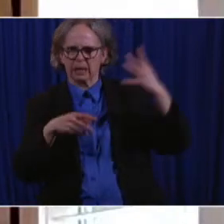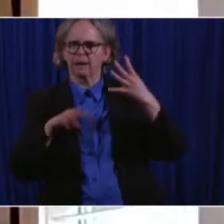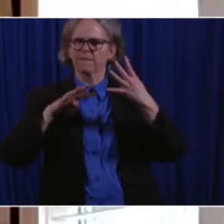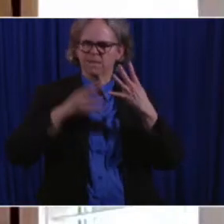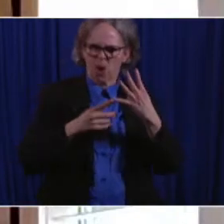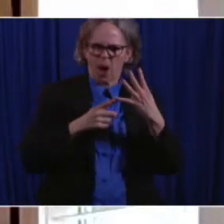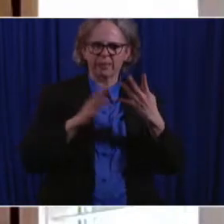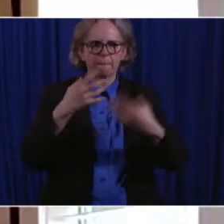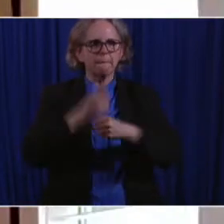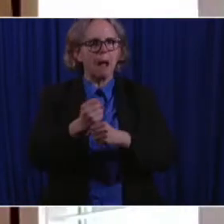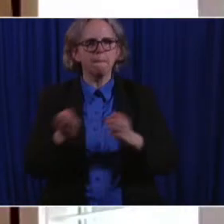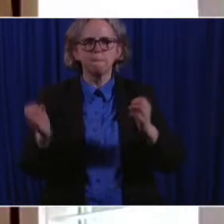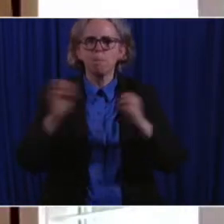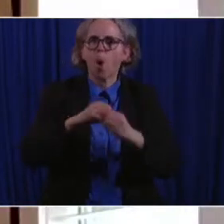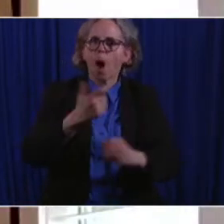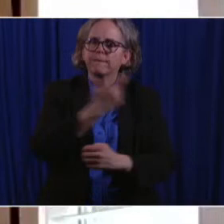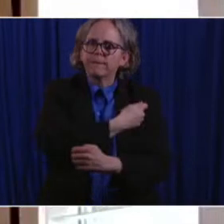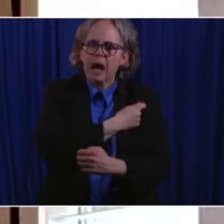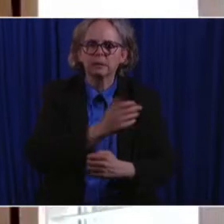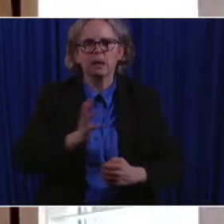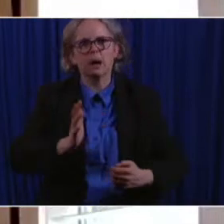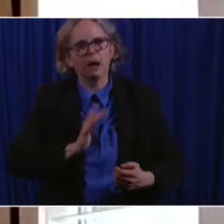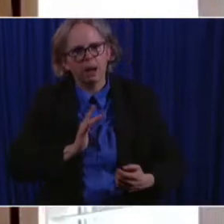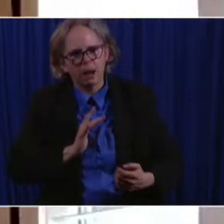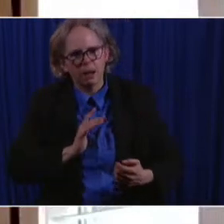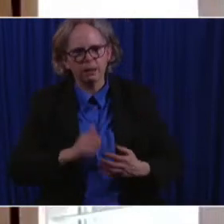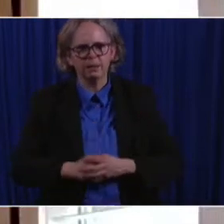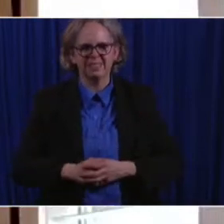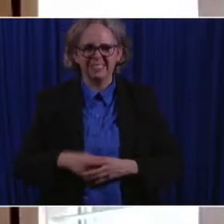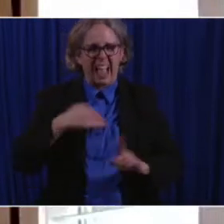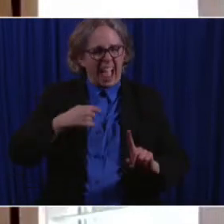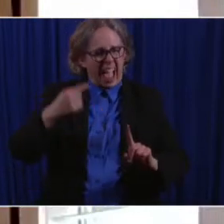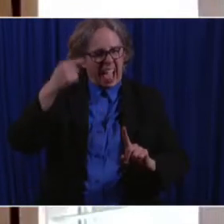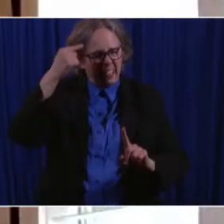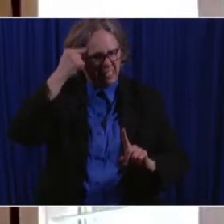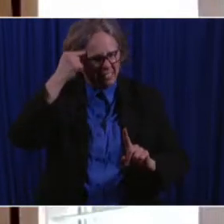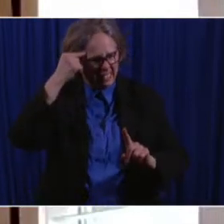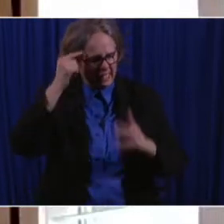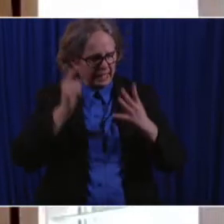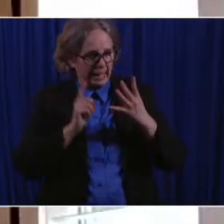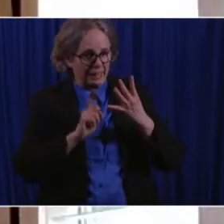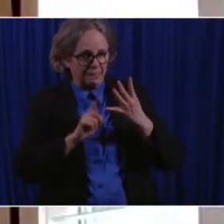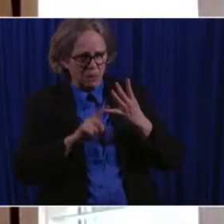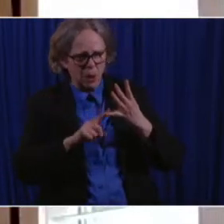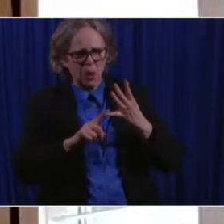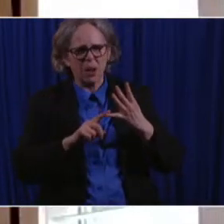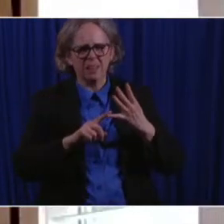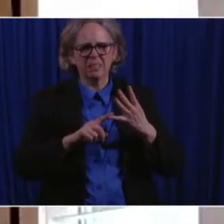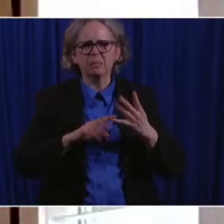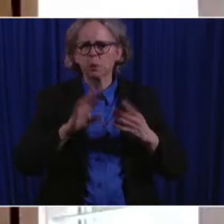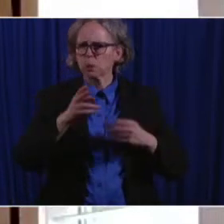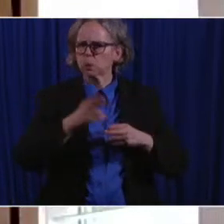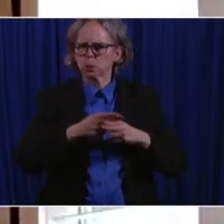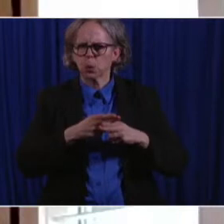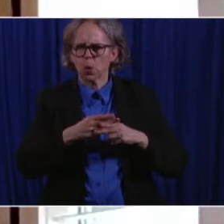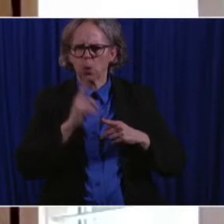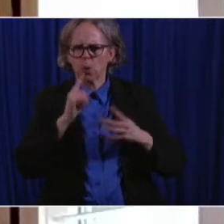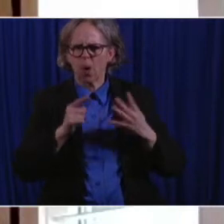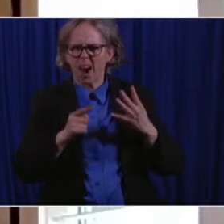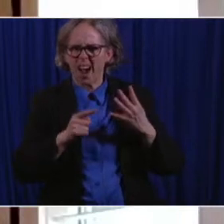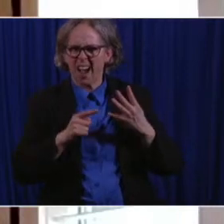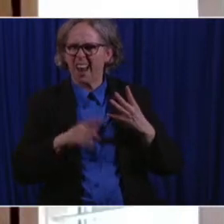vaccine. So we're, I think, going to be seeing very substantial and